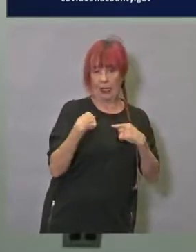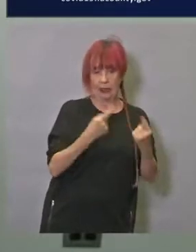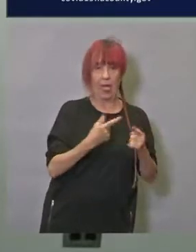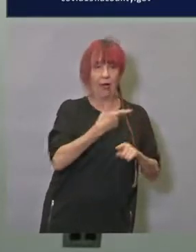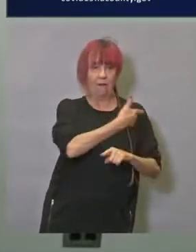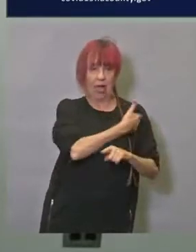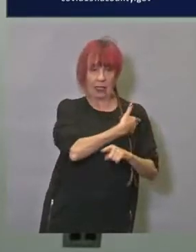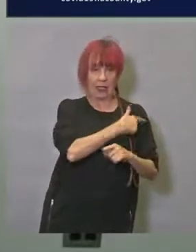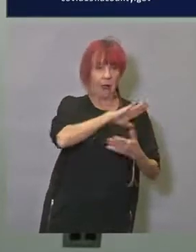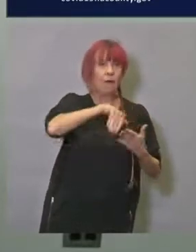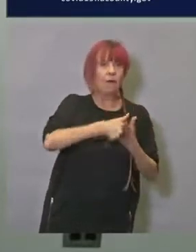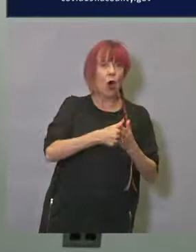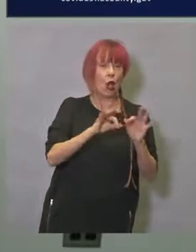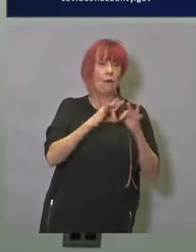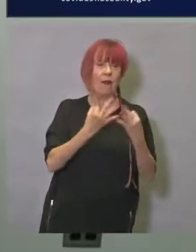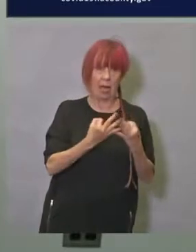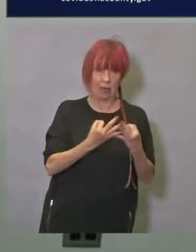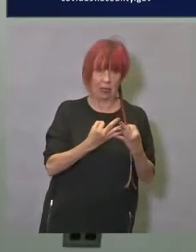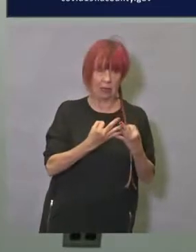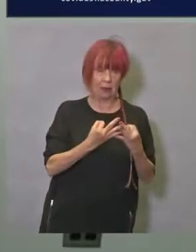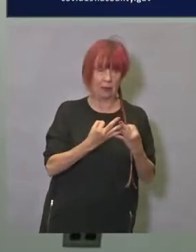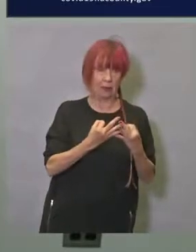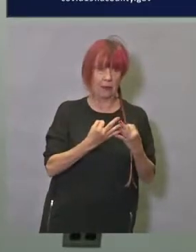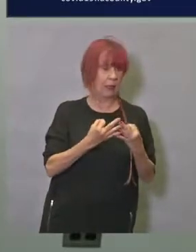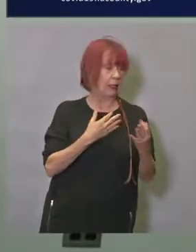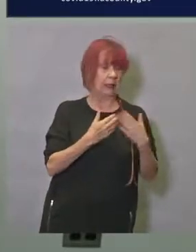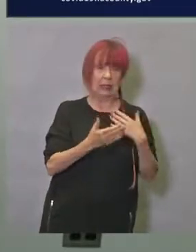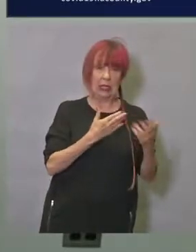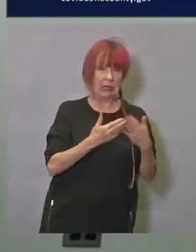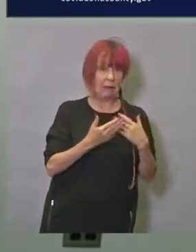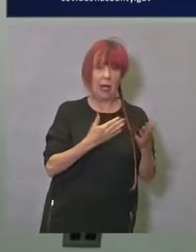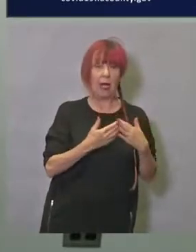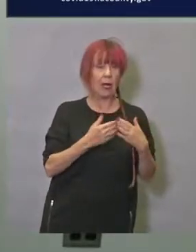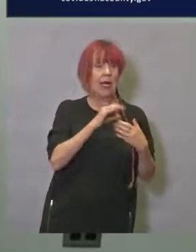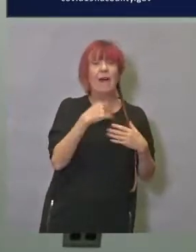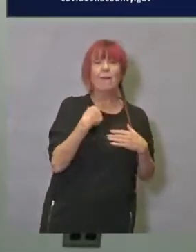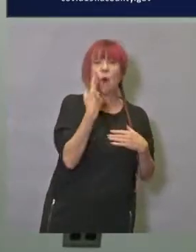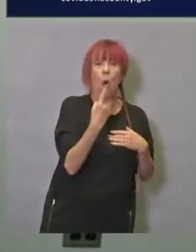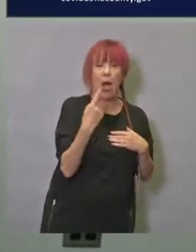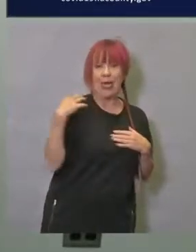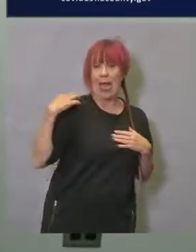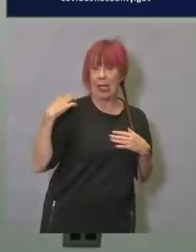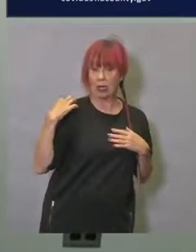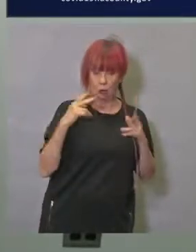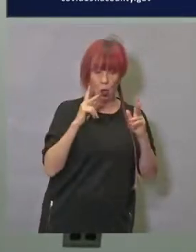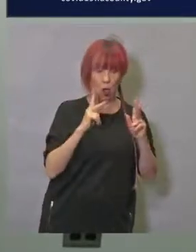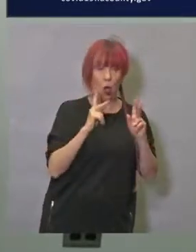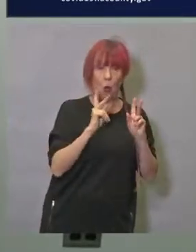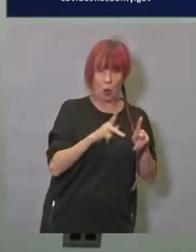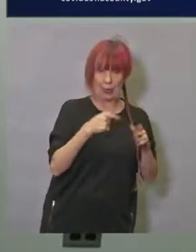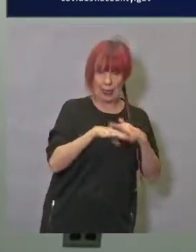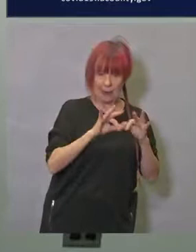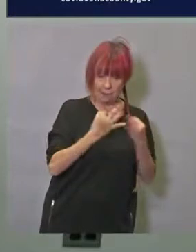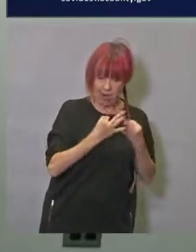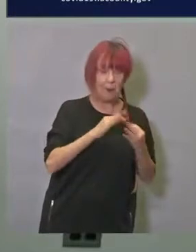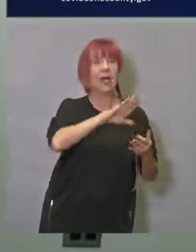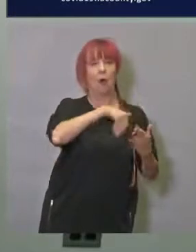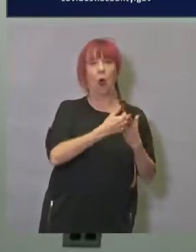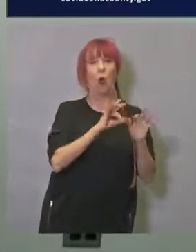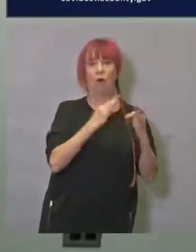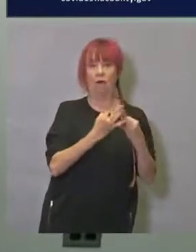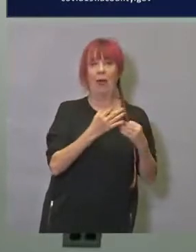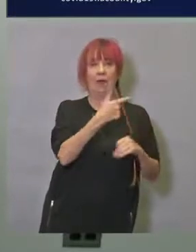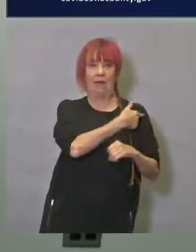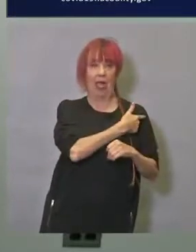vaccinating entire families of people where there was one eligible member, but other family members were in an at-risk or